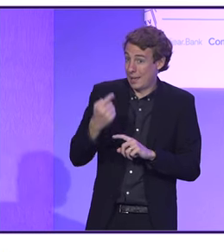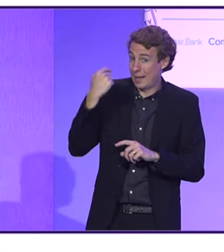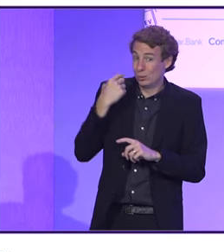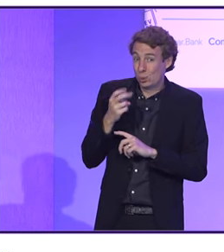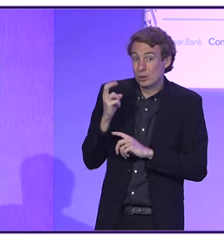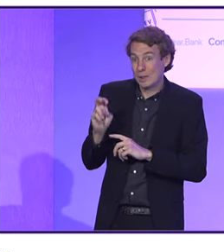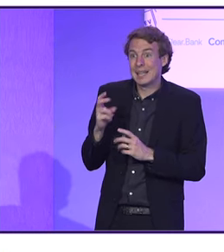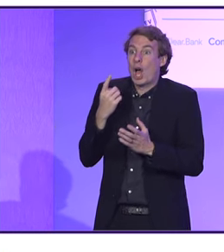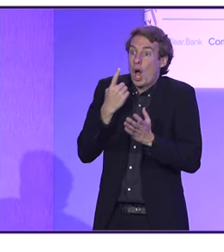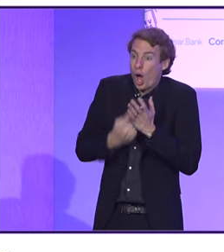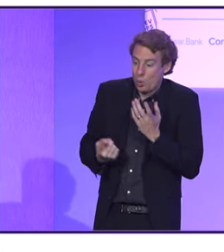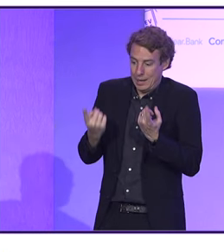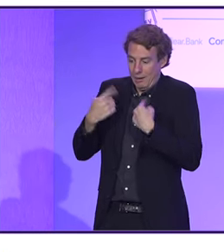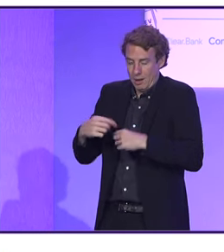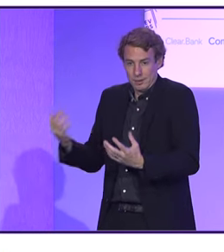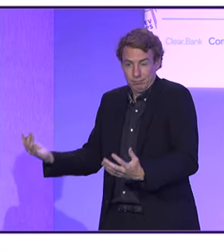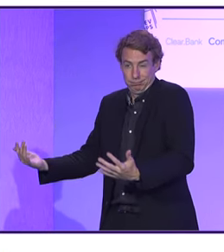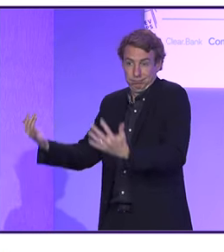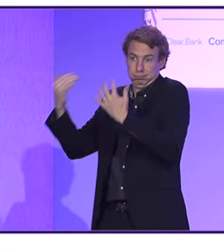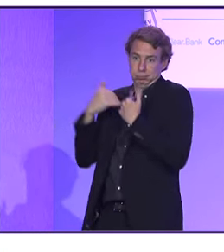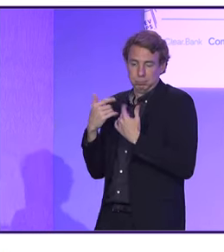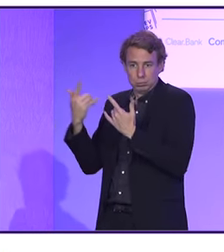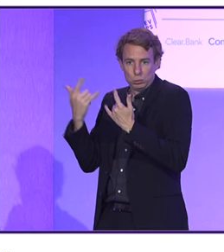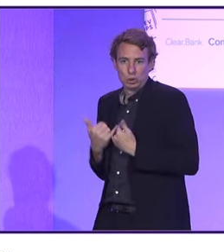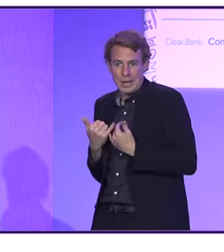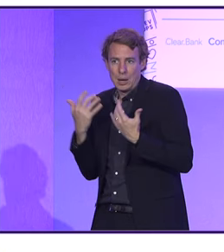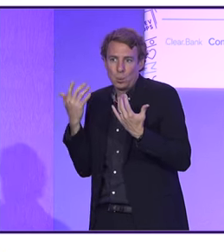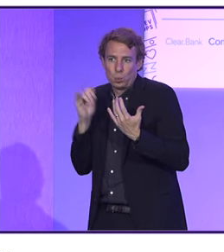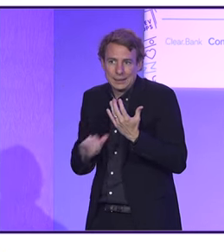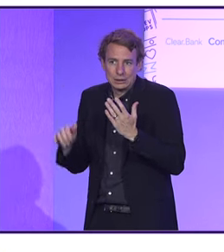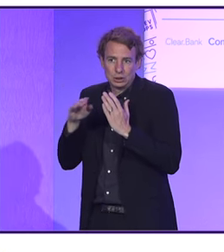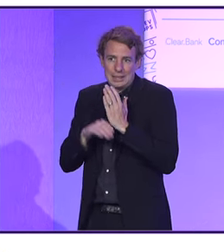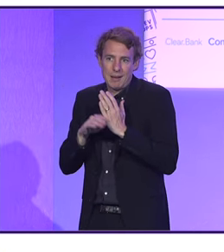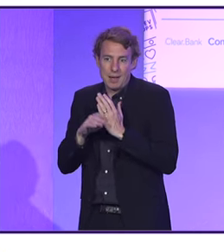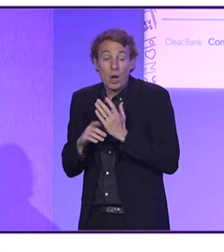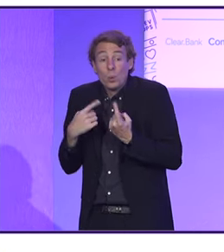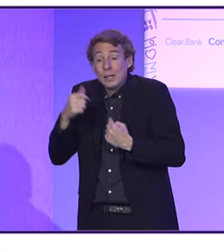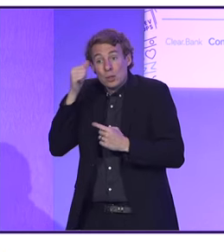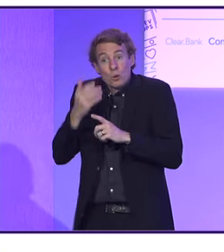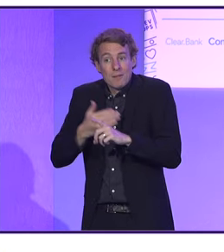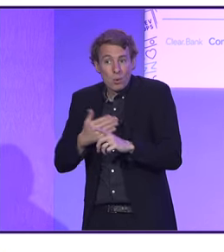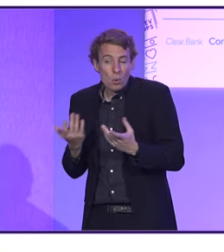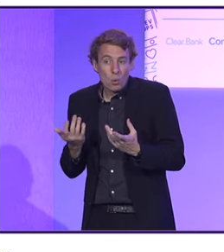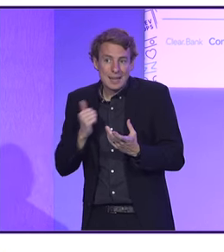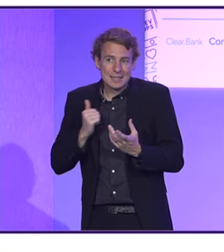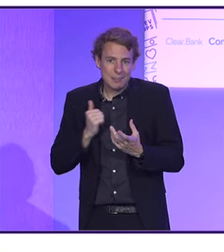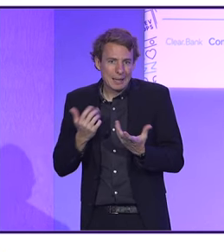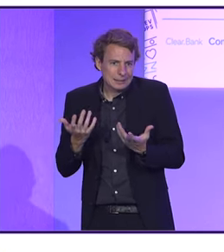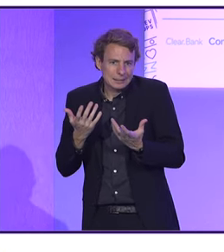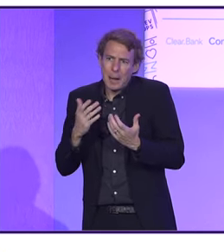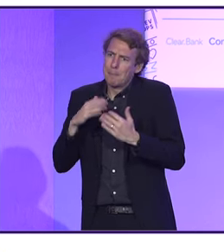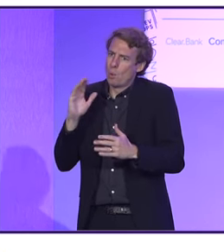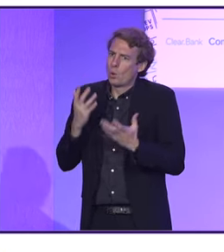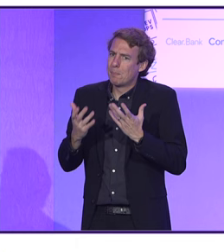And that meant that we got a huge amount of traffic. And we had expected to get a huge amount of traffic, orders of magnitude more than we usually